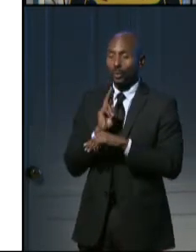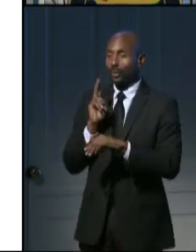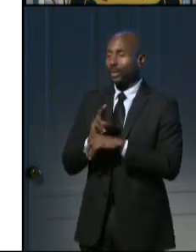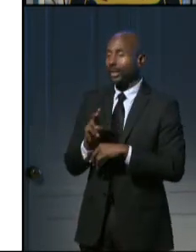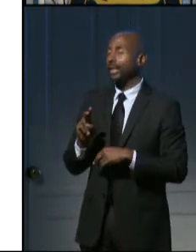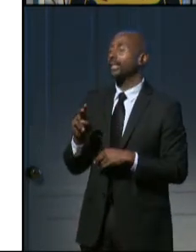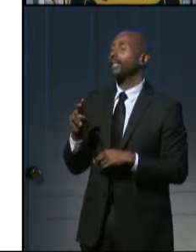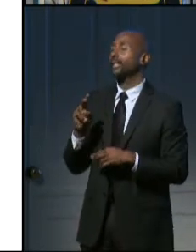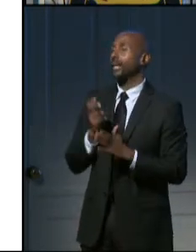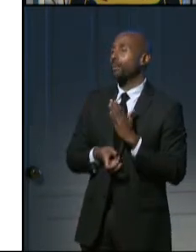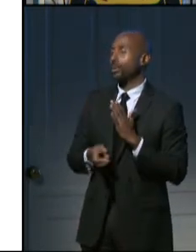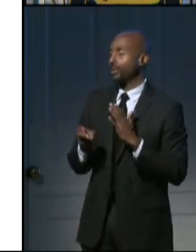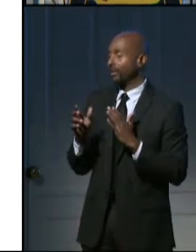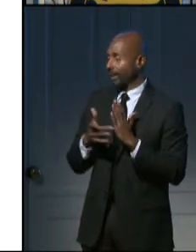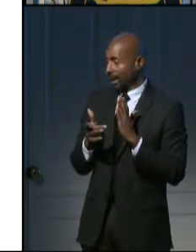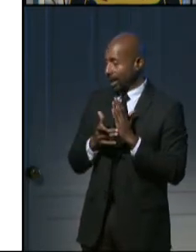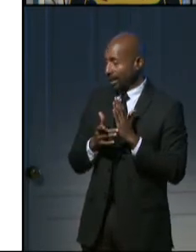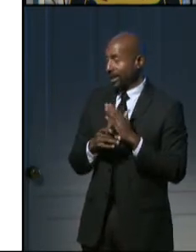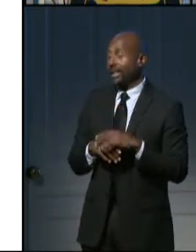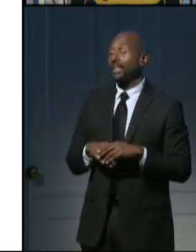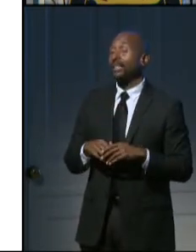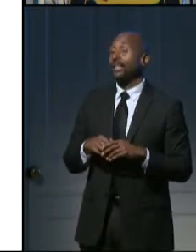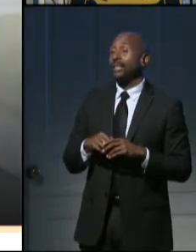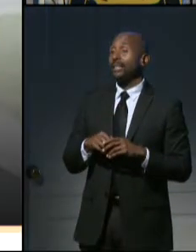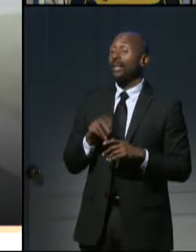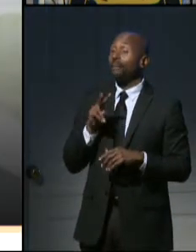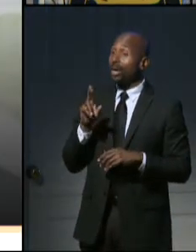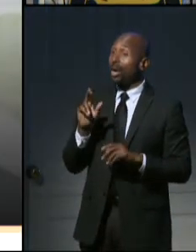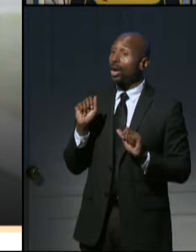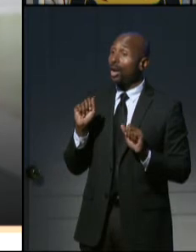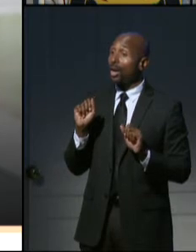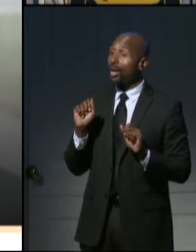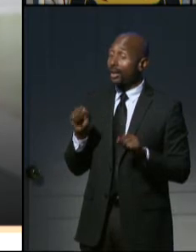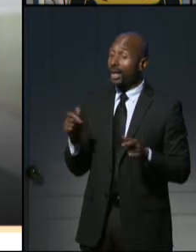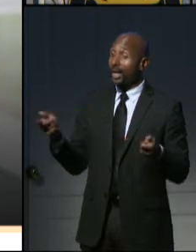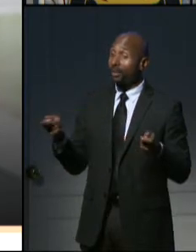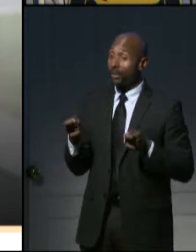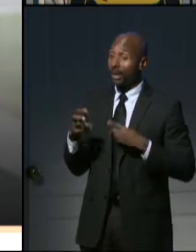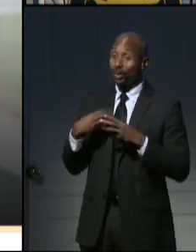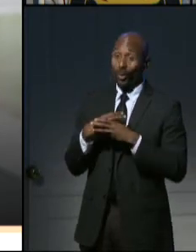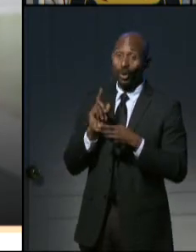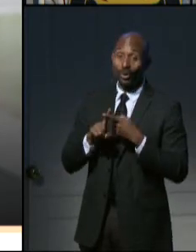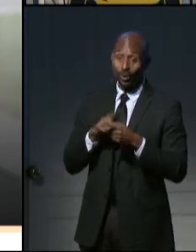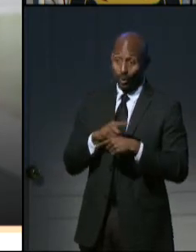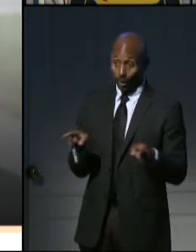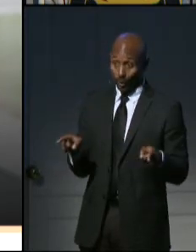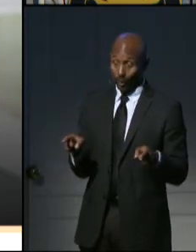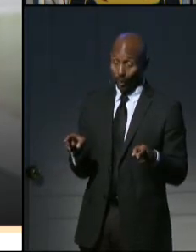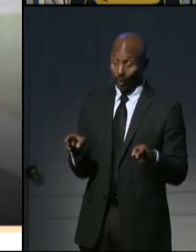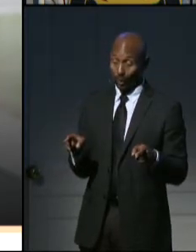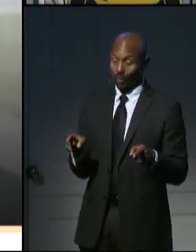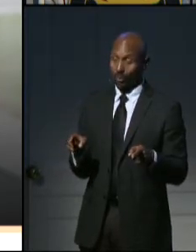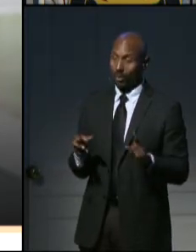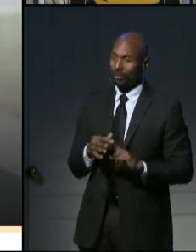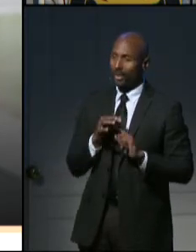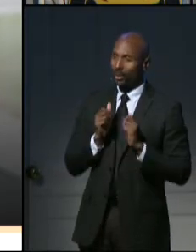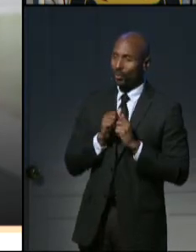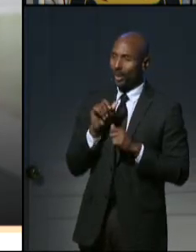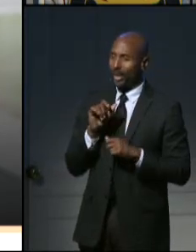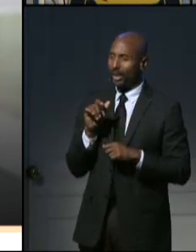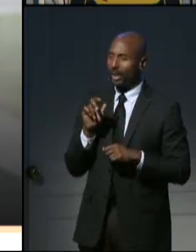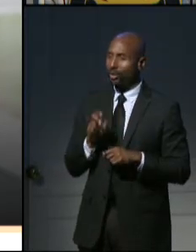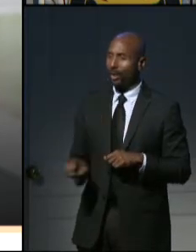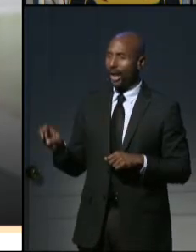And particularly what we're seeing is that VR indeed can bring the world to you, and particularly travel